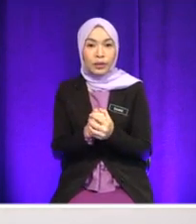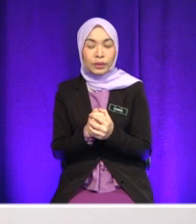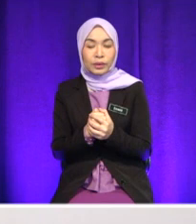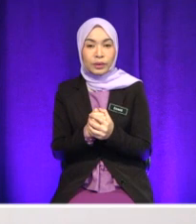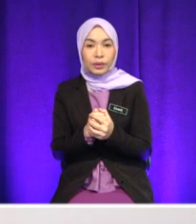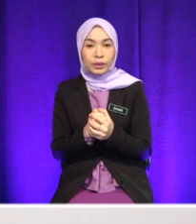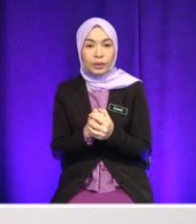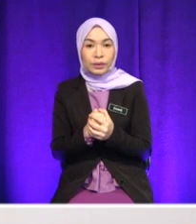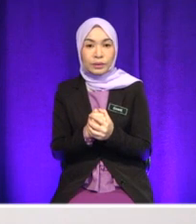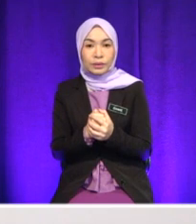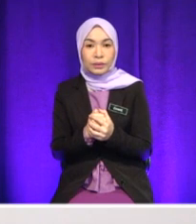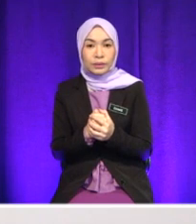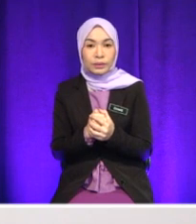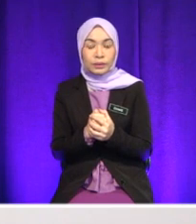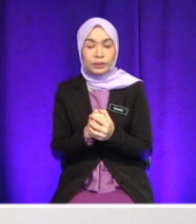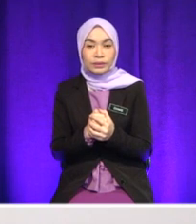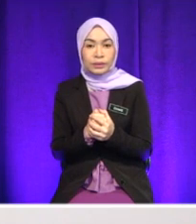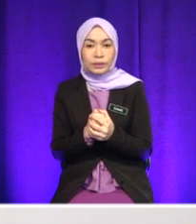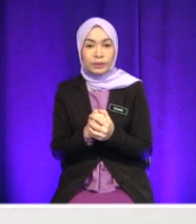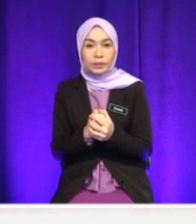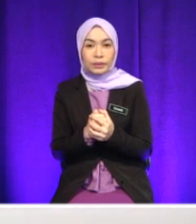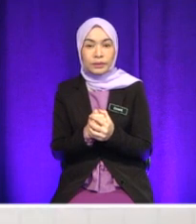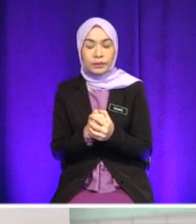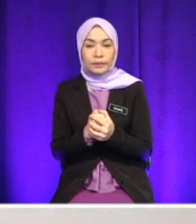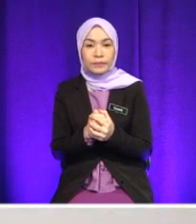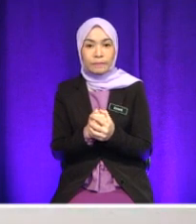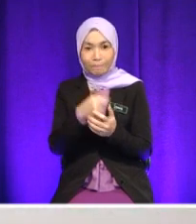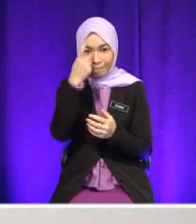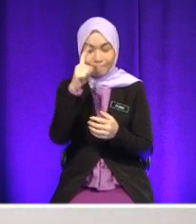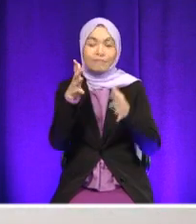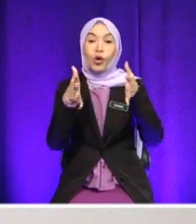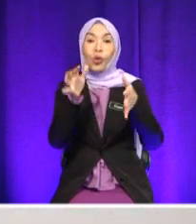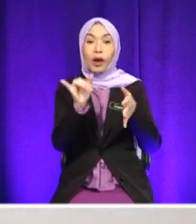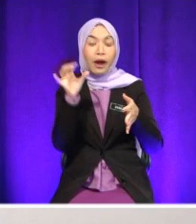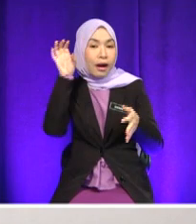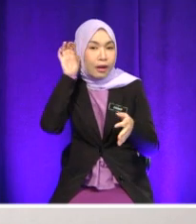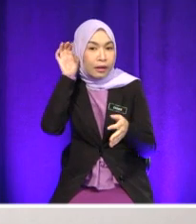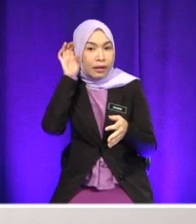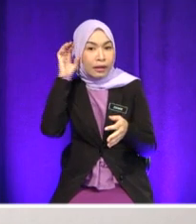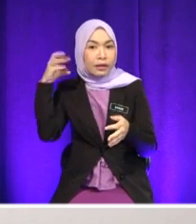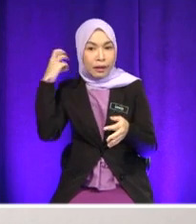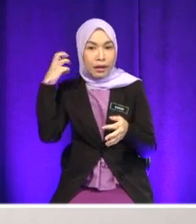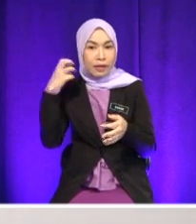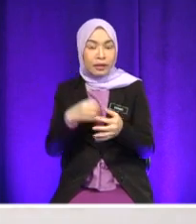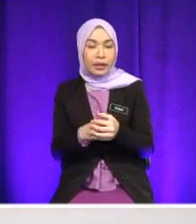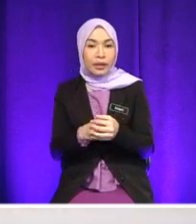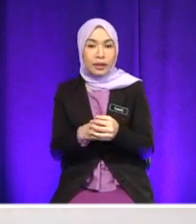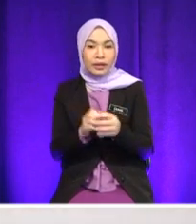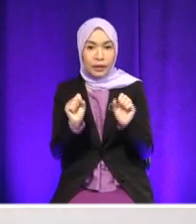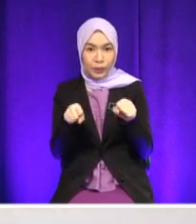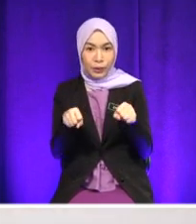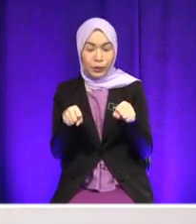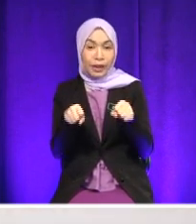brainwashing slogan can leave a deep impression for the listeners and let them remember your products, Hannah should give it a